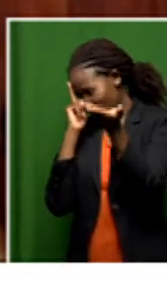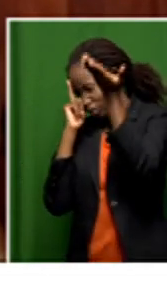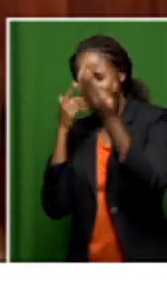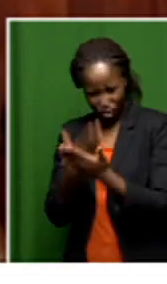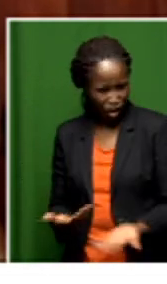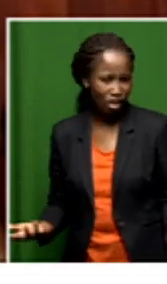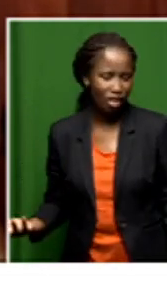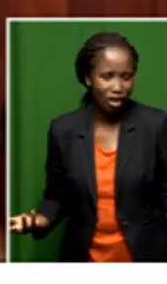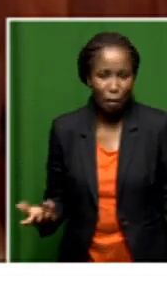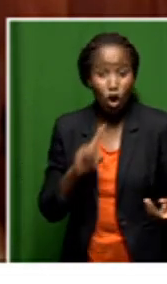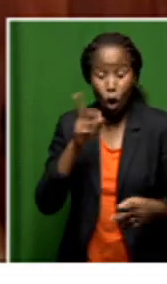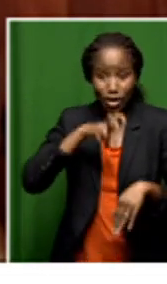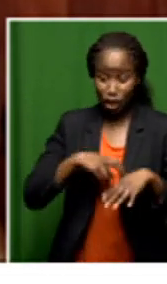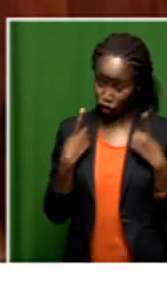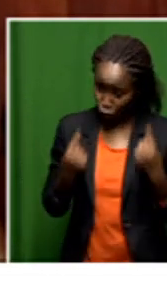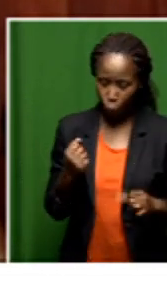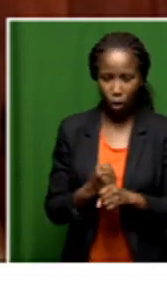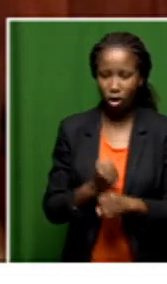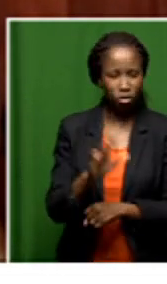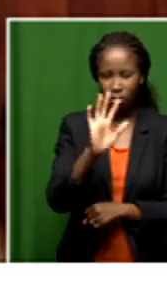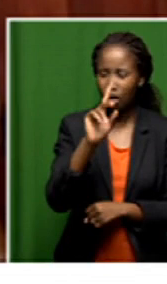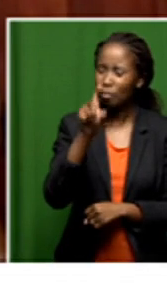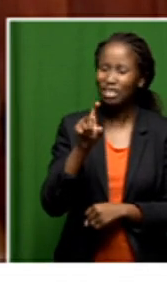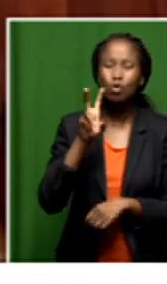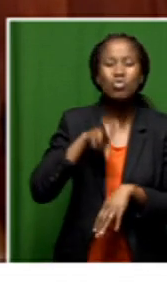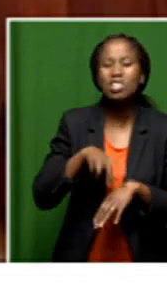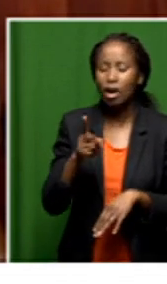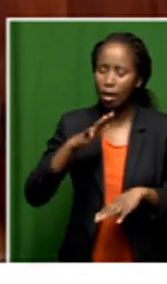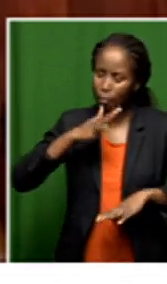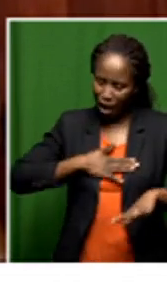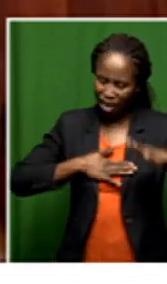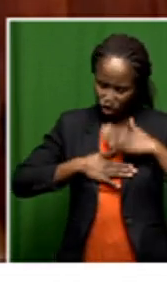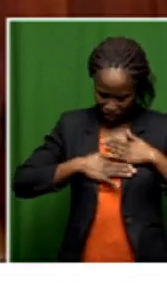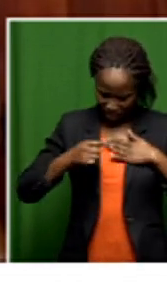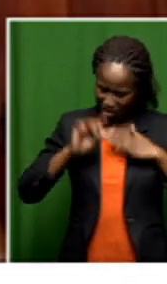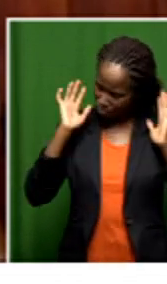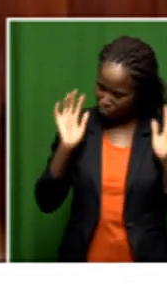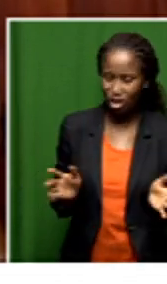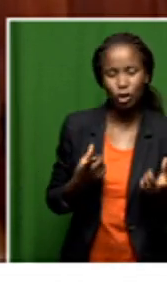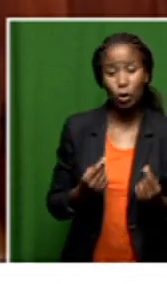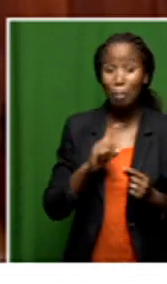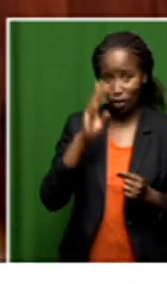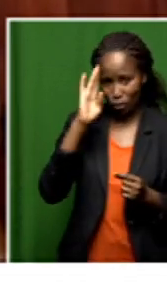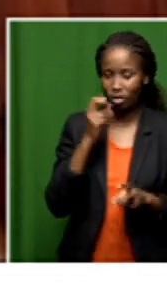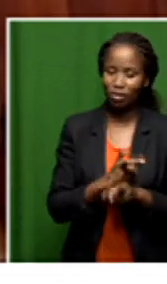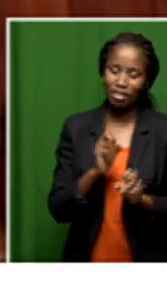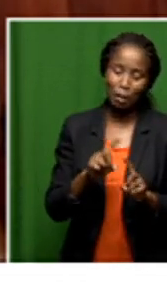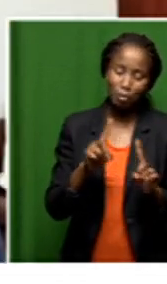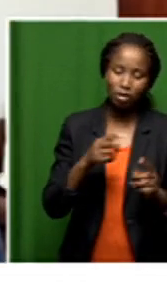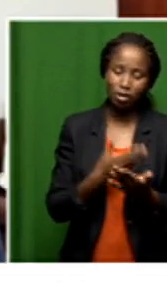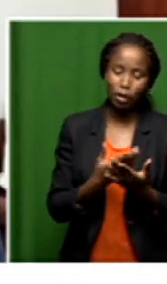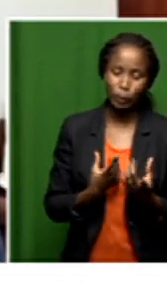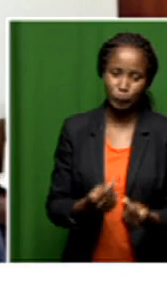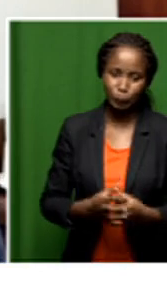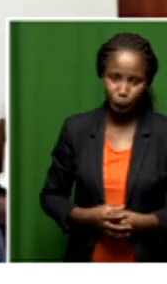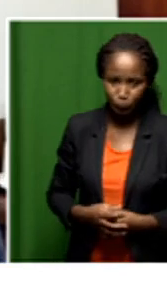America. And, you don't have to do anything. You just need to be patient. And I know it's easy for me to say it, but I know it's difficult to do. Now, what's the